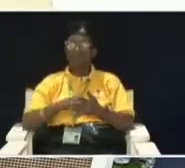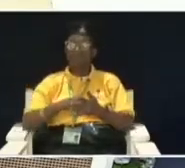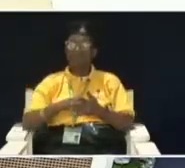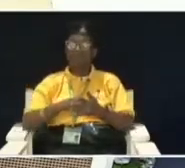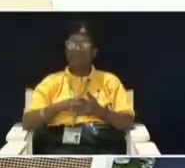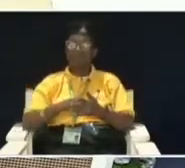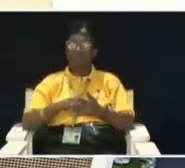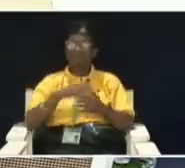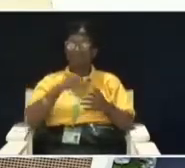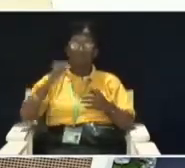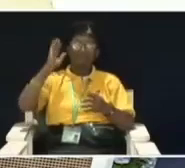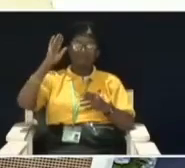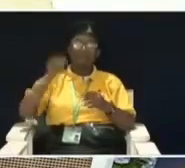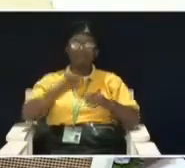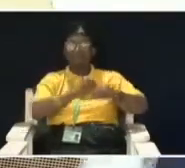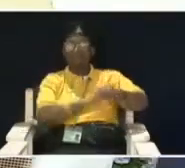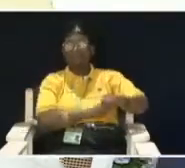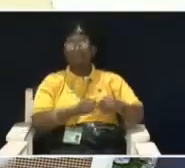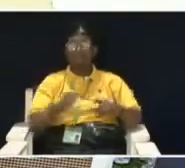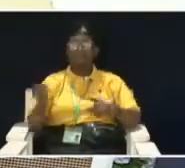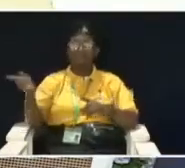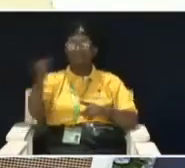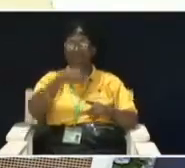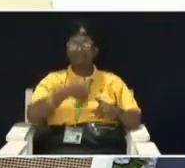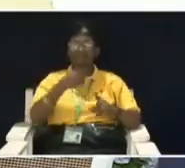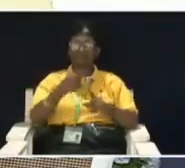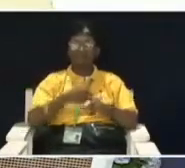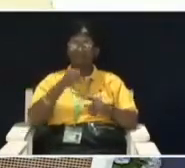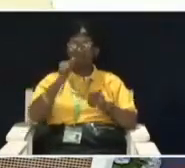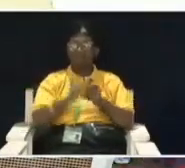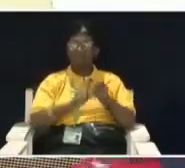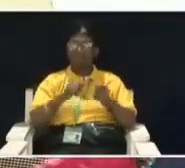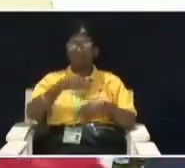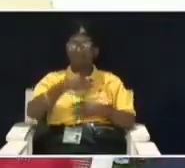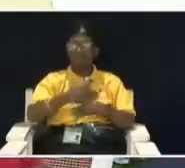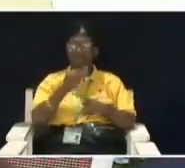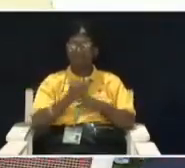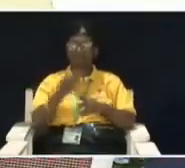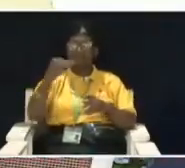to shield you from every form of destruction.